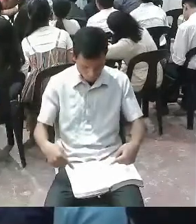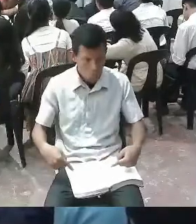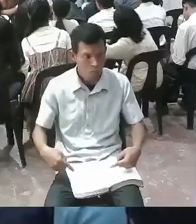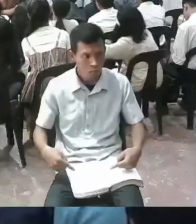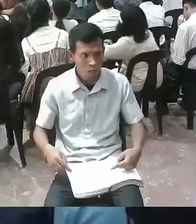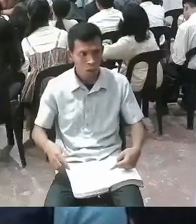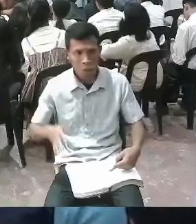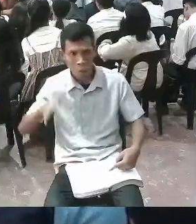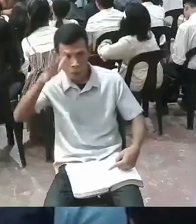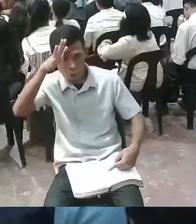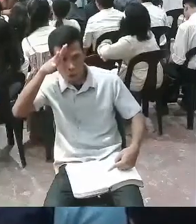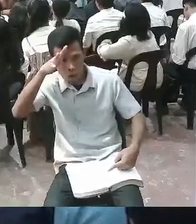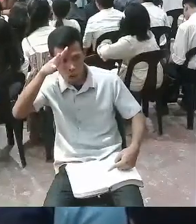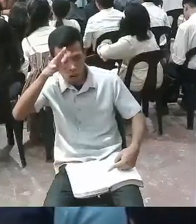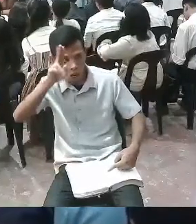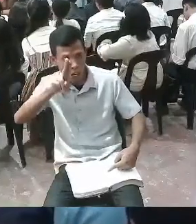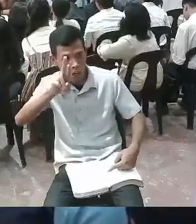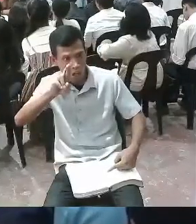You know the story.